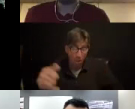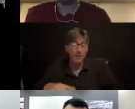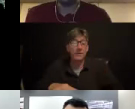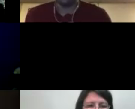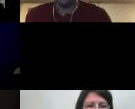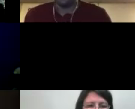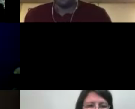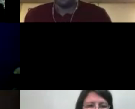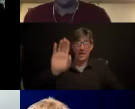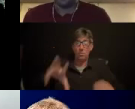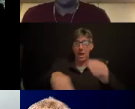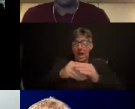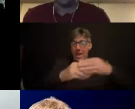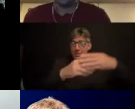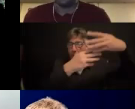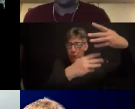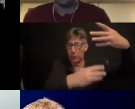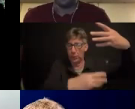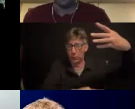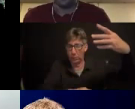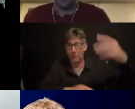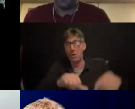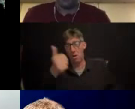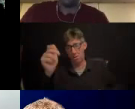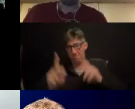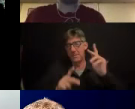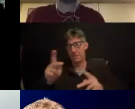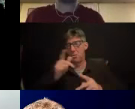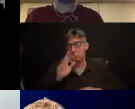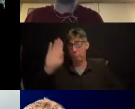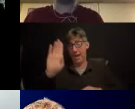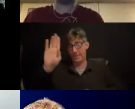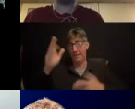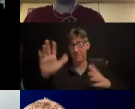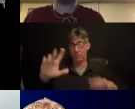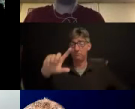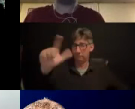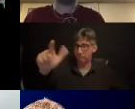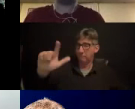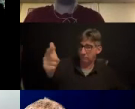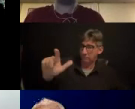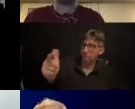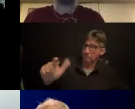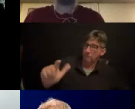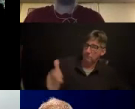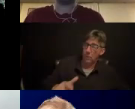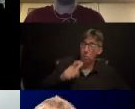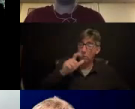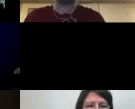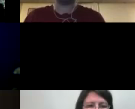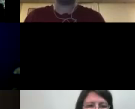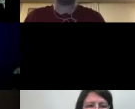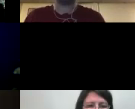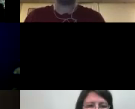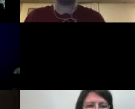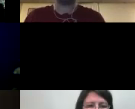you'll be added to a queue with others who have raised their hands. I will call on folks on a first come first serve basis. When it is your turn to